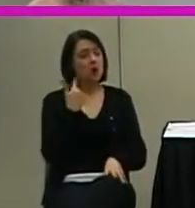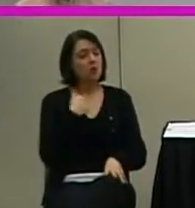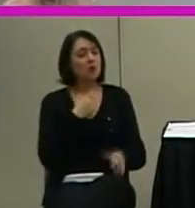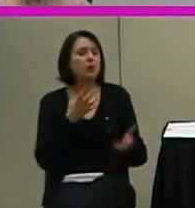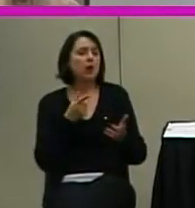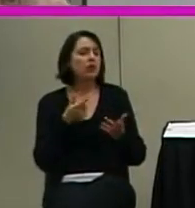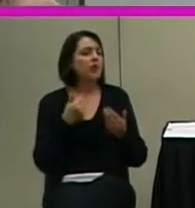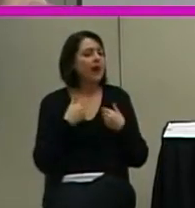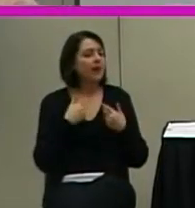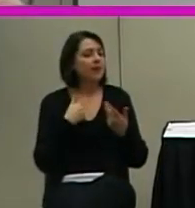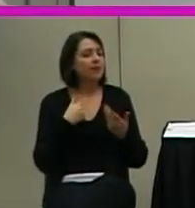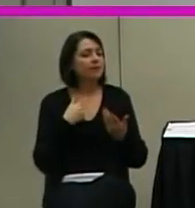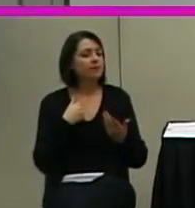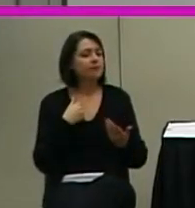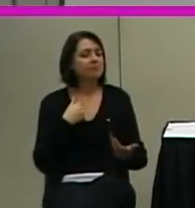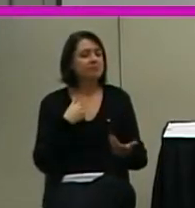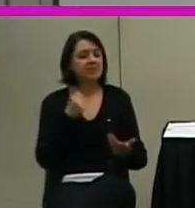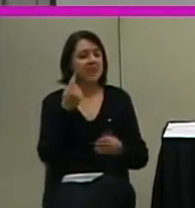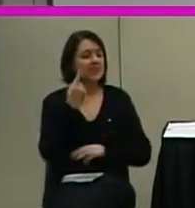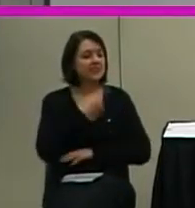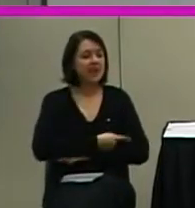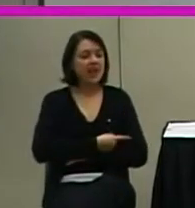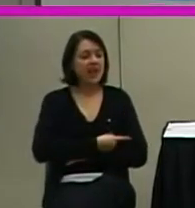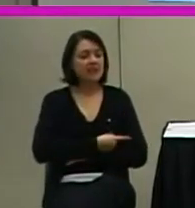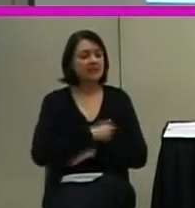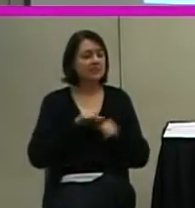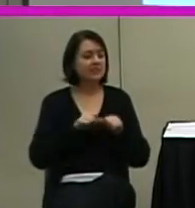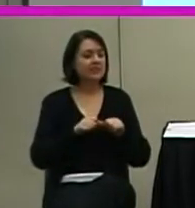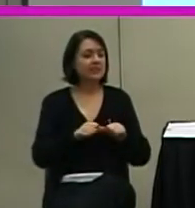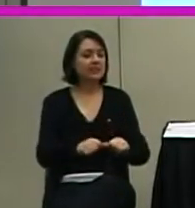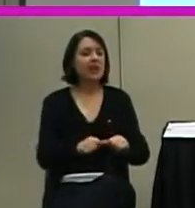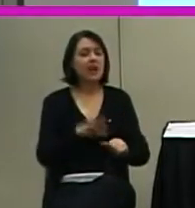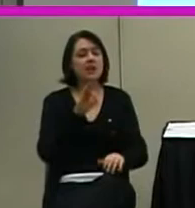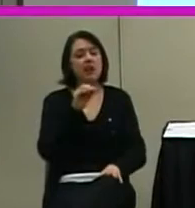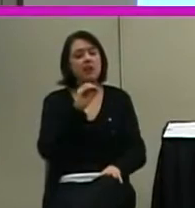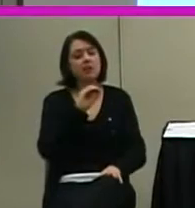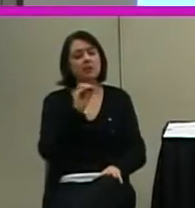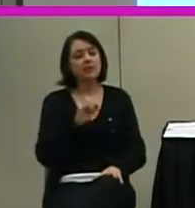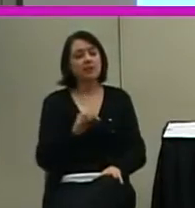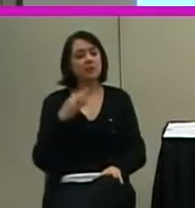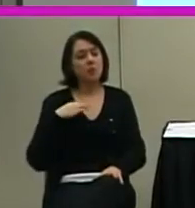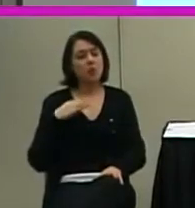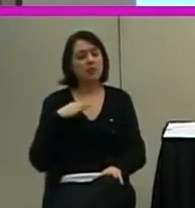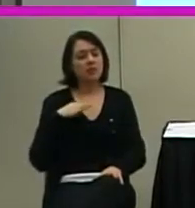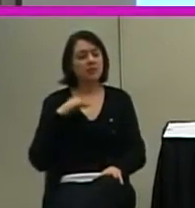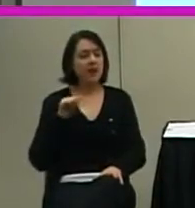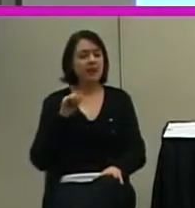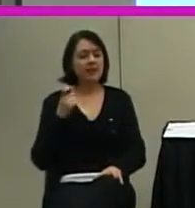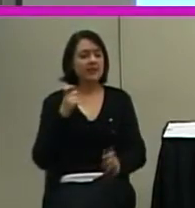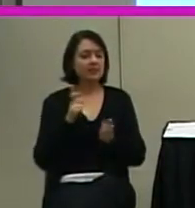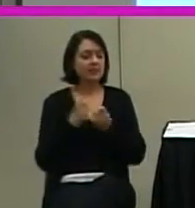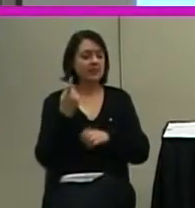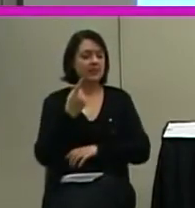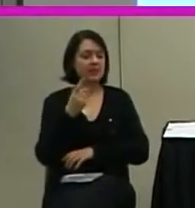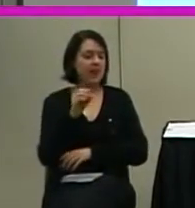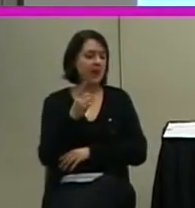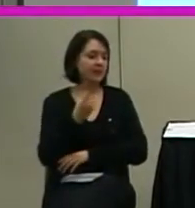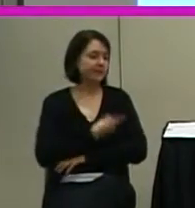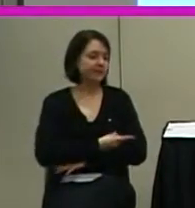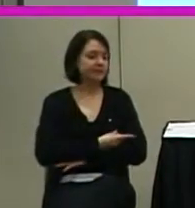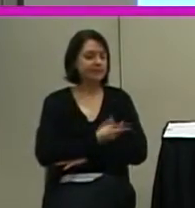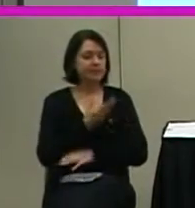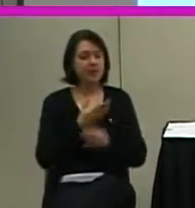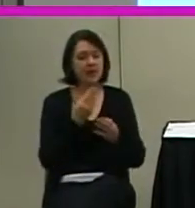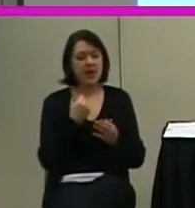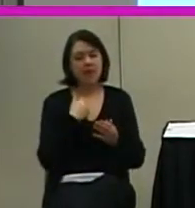you to have 10 days in a row of 90% of your points by this date, or we'd like you to have 100% of your points 3